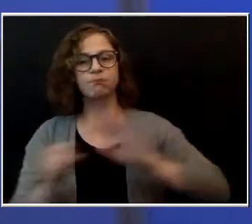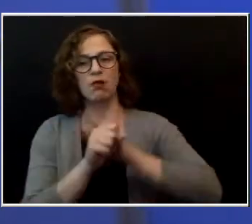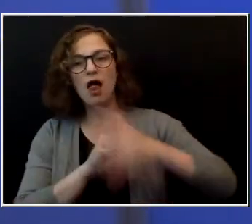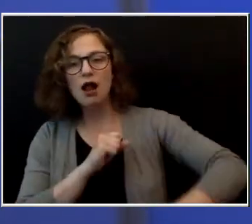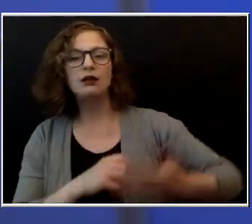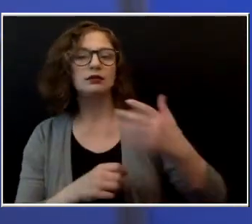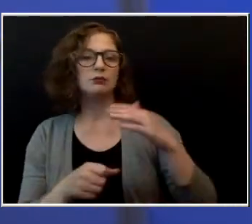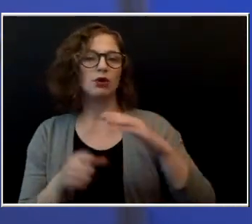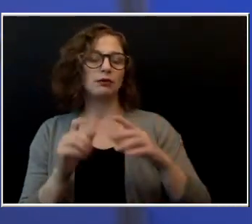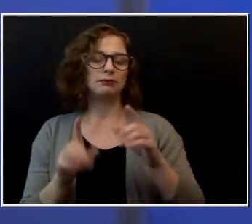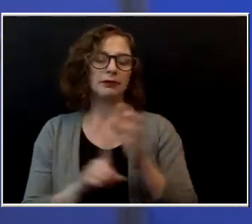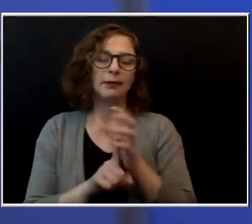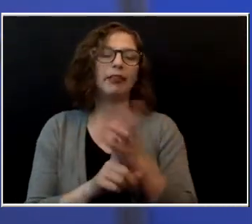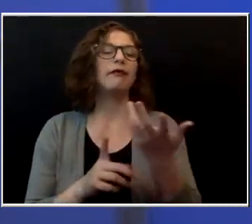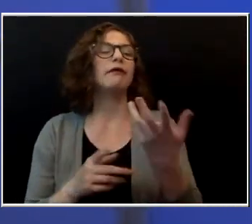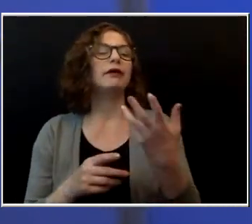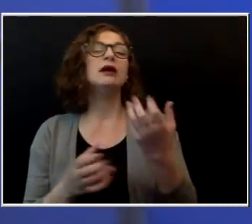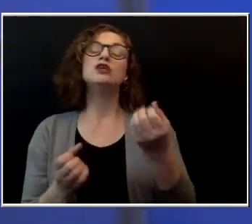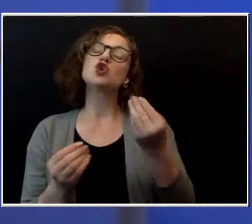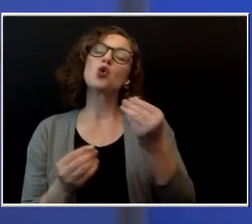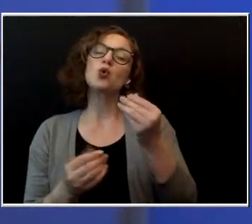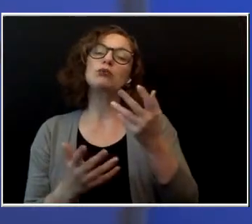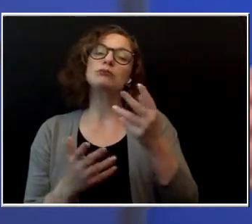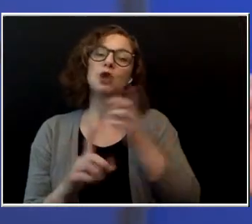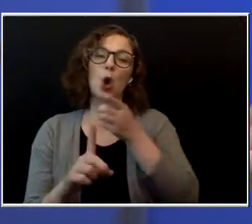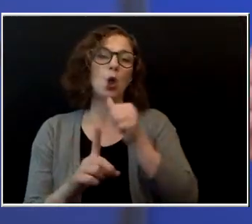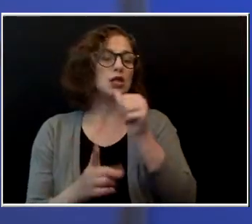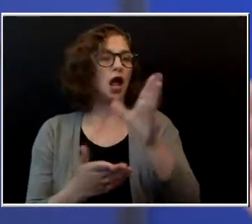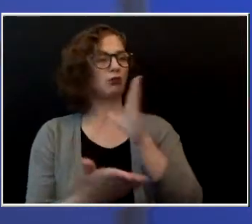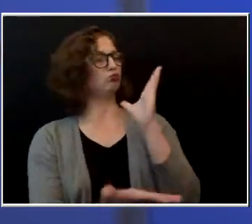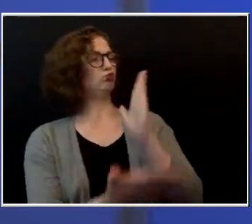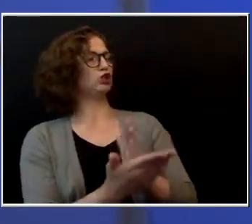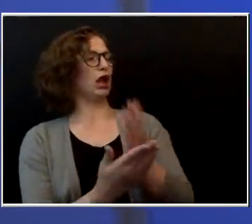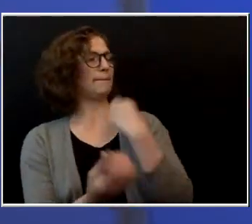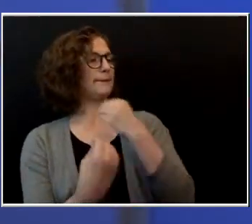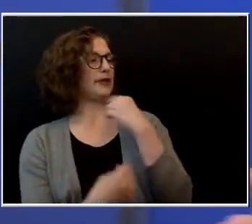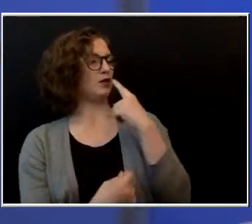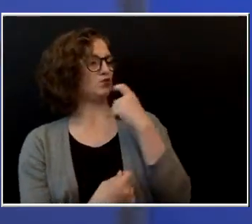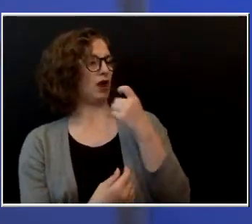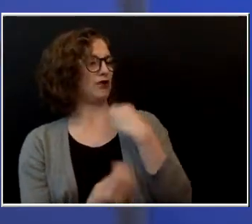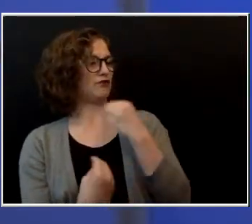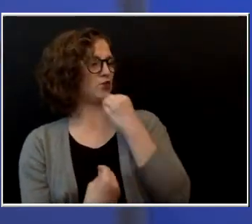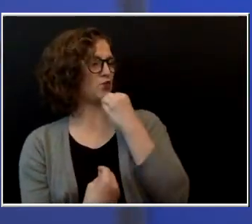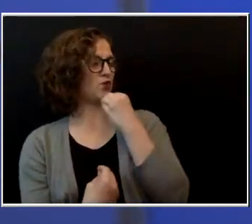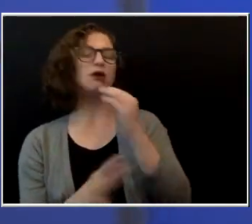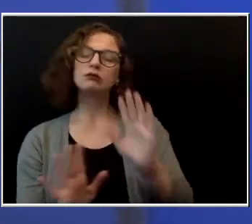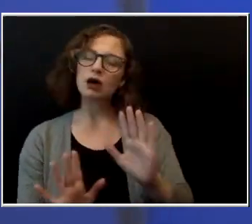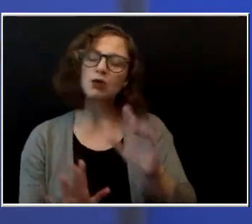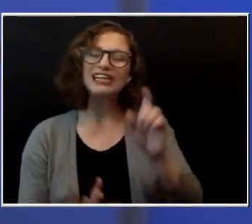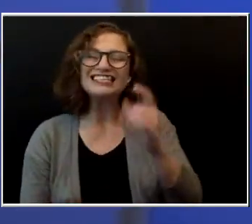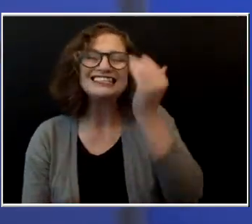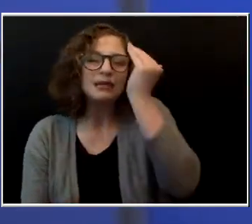Because again, just like Mandy and Wake talked about, sometimes red foods sneak in, and we don't even know that it's a red food. It might be marketed